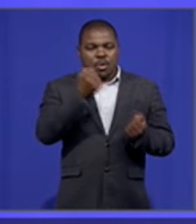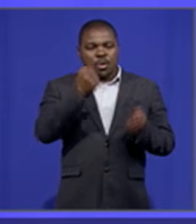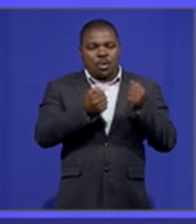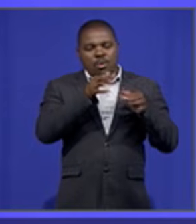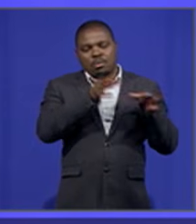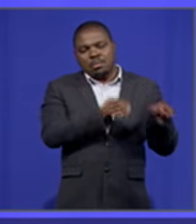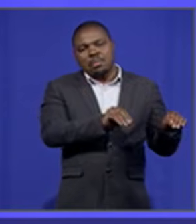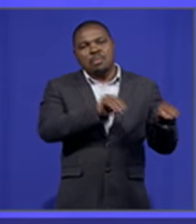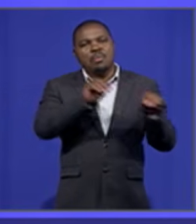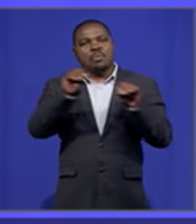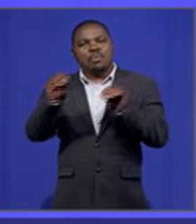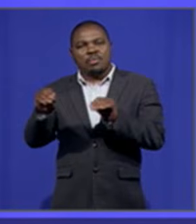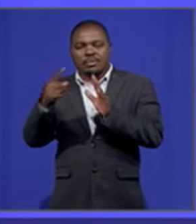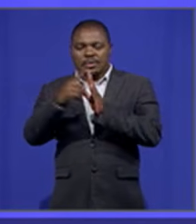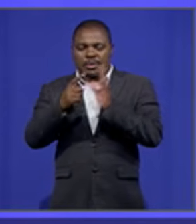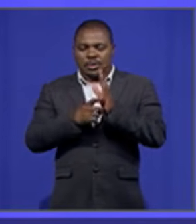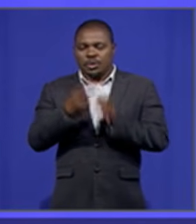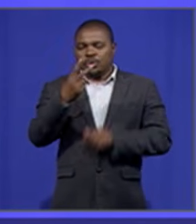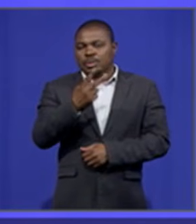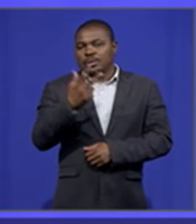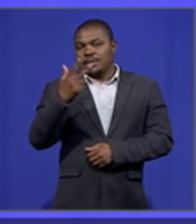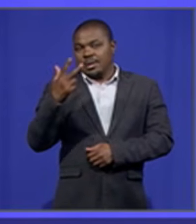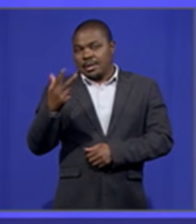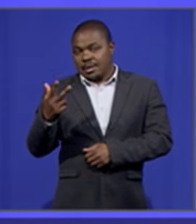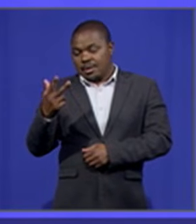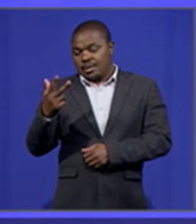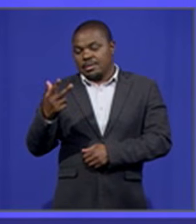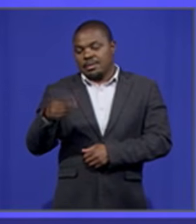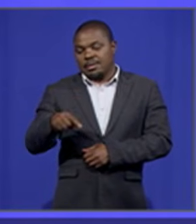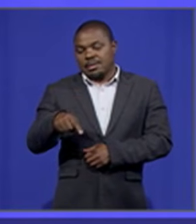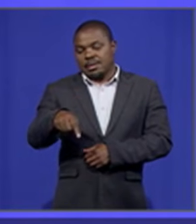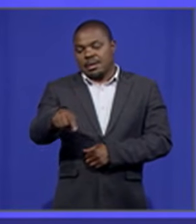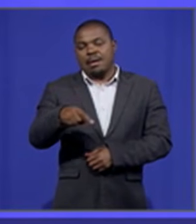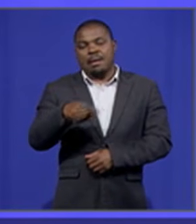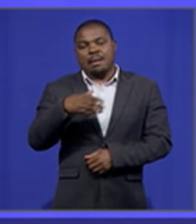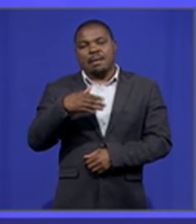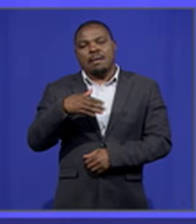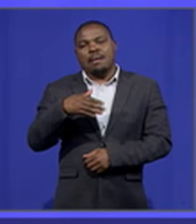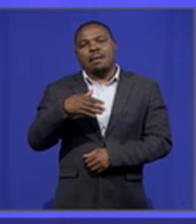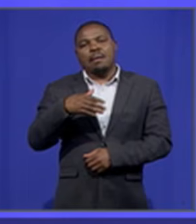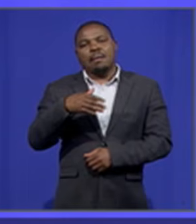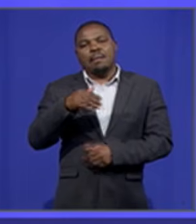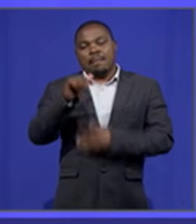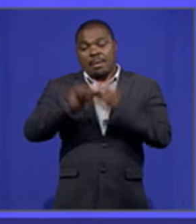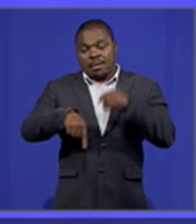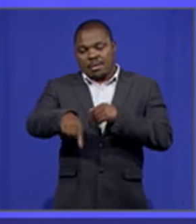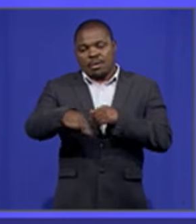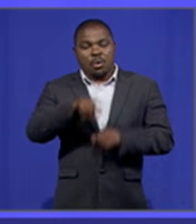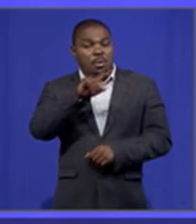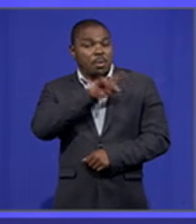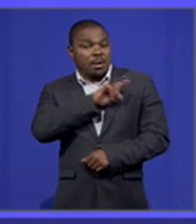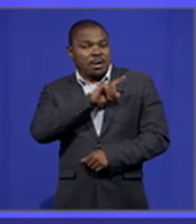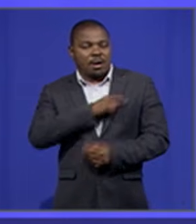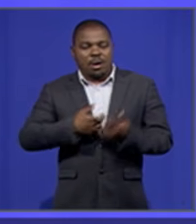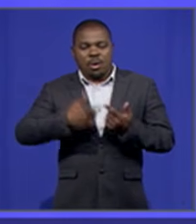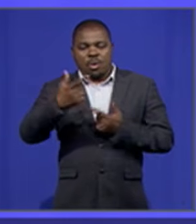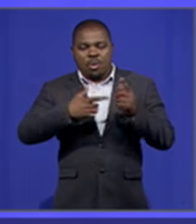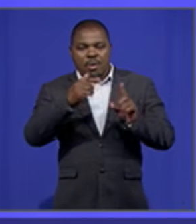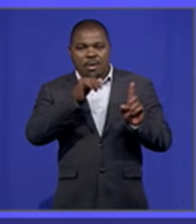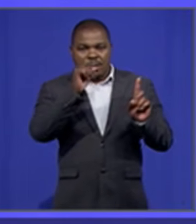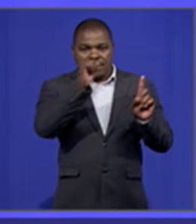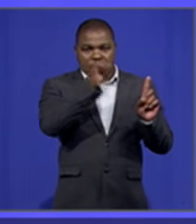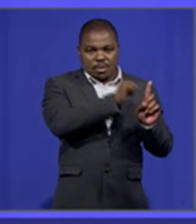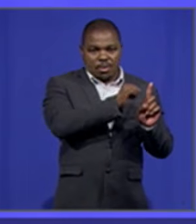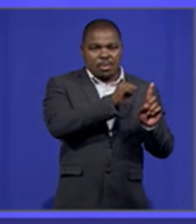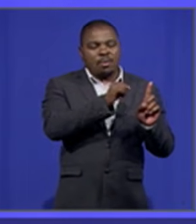28 kgweding ya Mopitlo ke kgorotsheko ya tikologo ya Polokwane. Molato o šutišitšwe go dumelela baemedi ba molatofatšwa